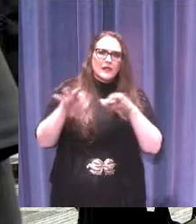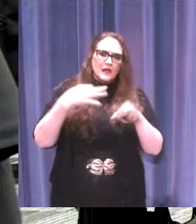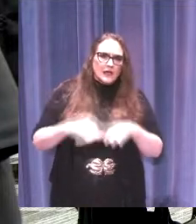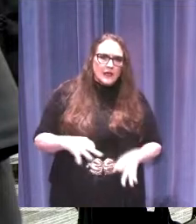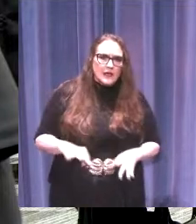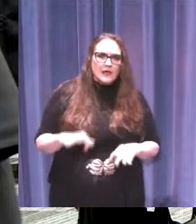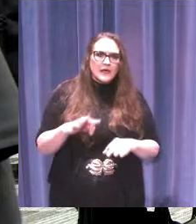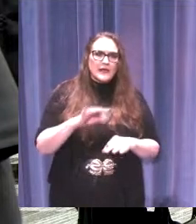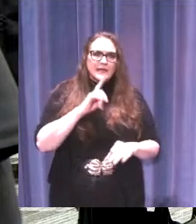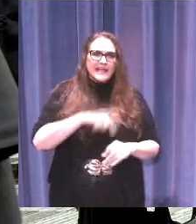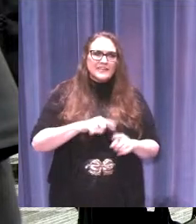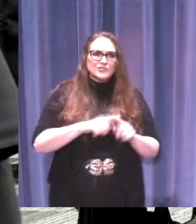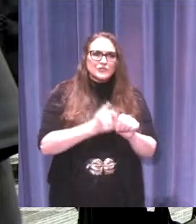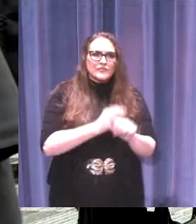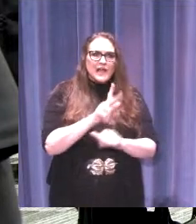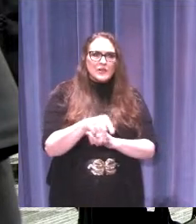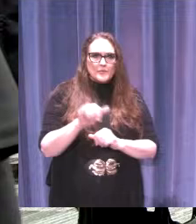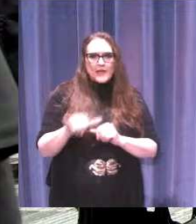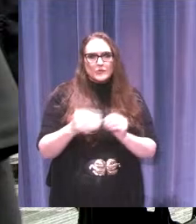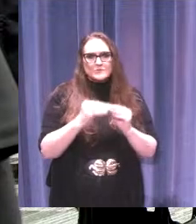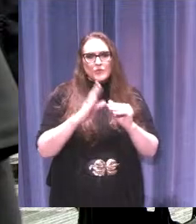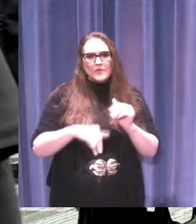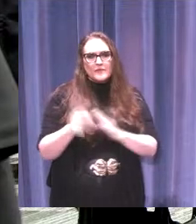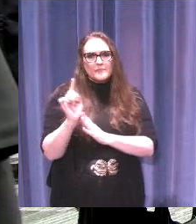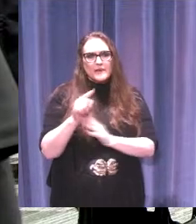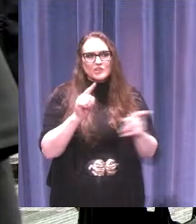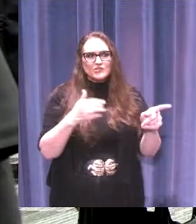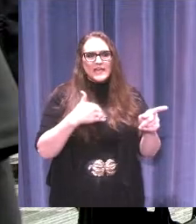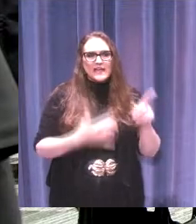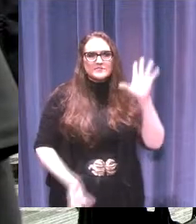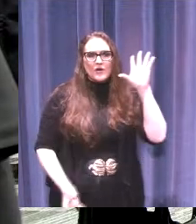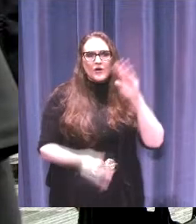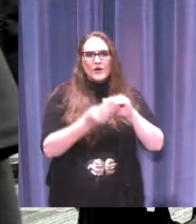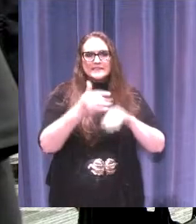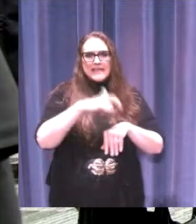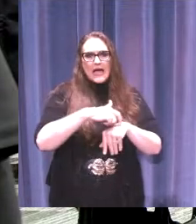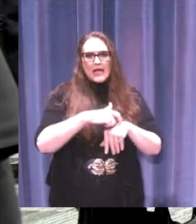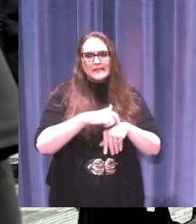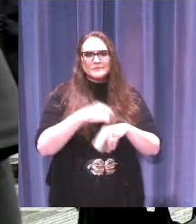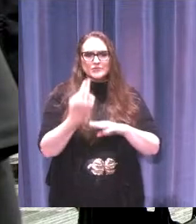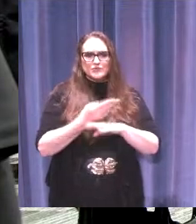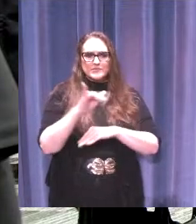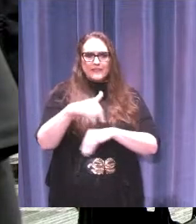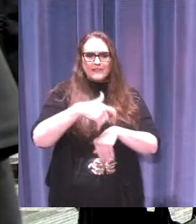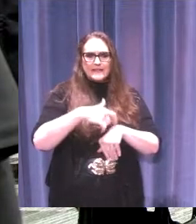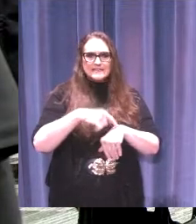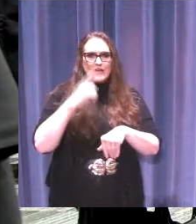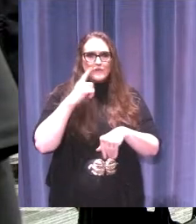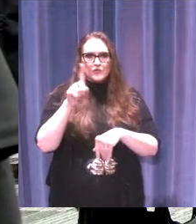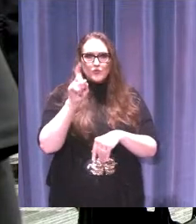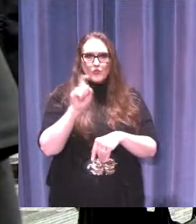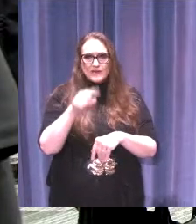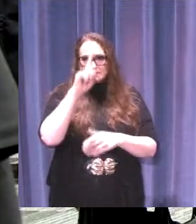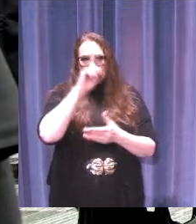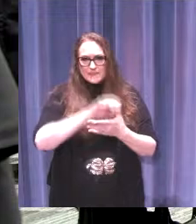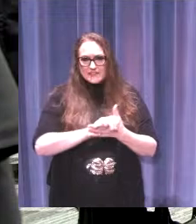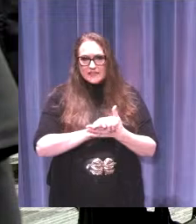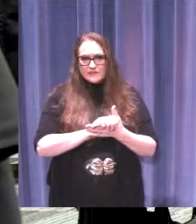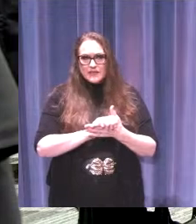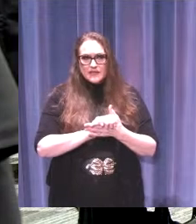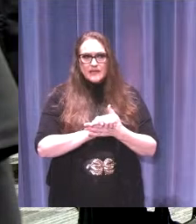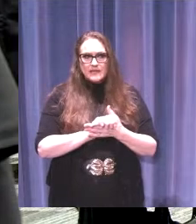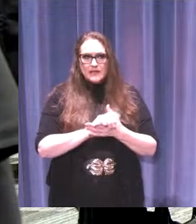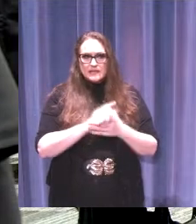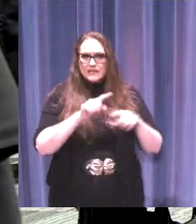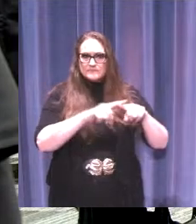to the follow-up question that was more than a minute. She has the overall time. using that time for the questions, I believe, is incumbent